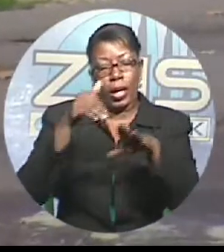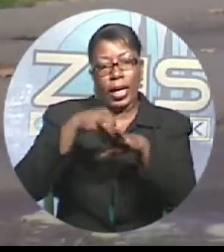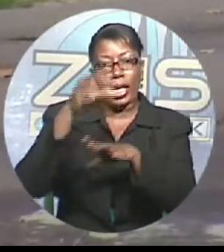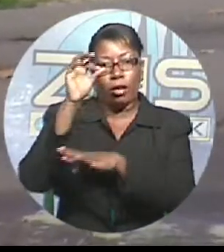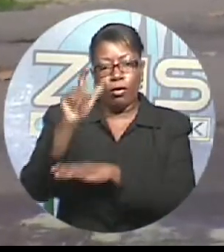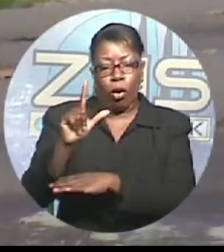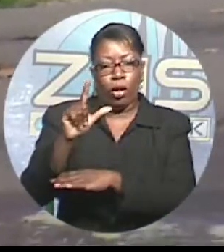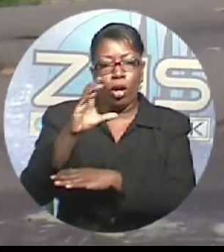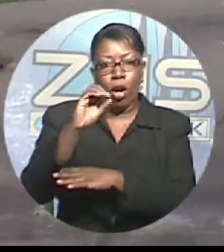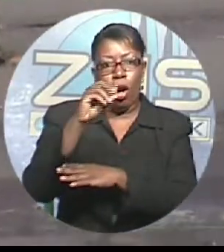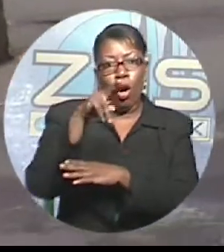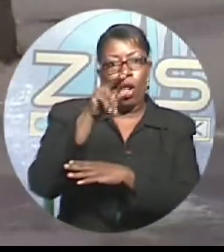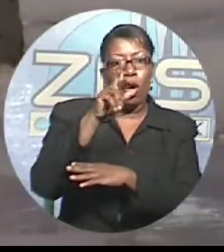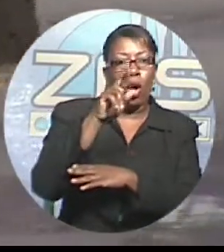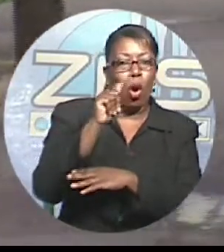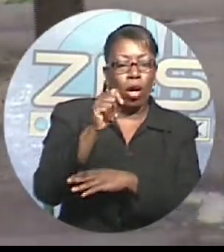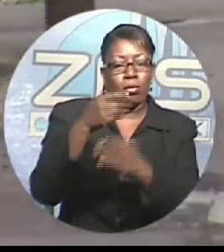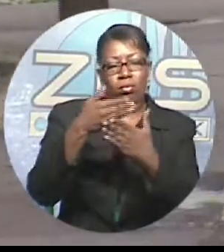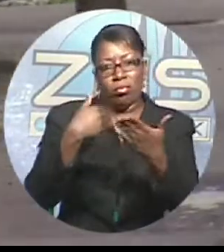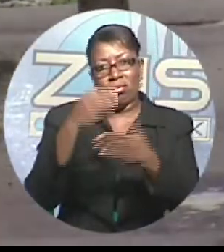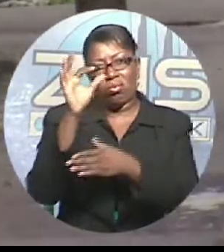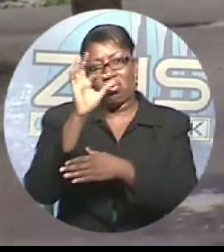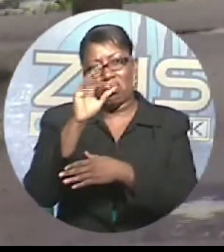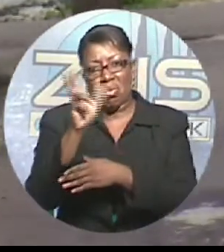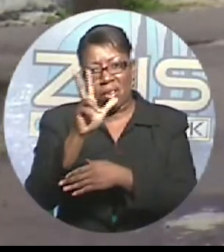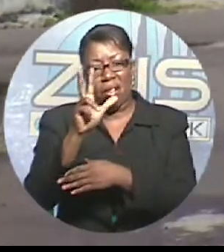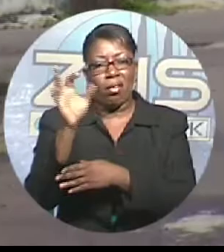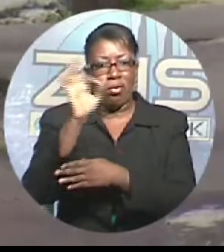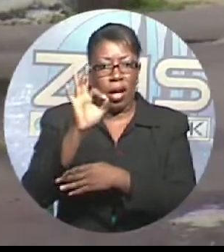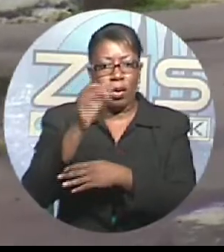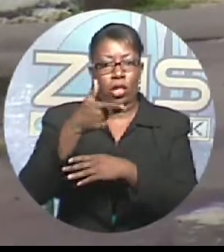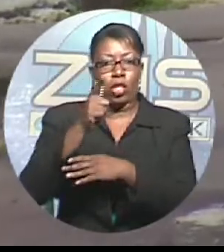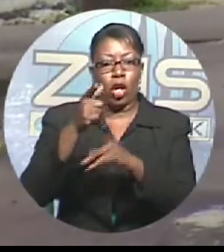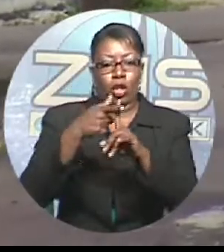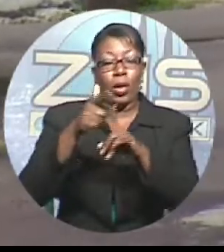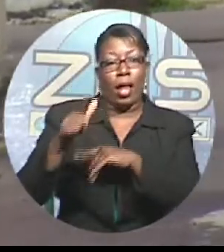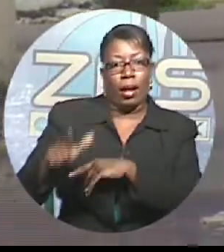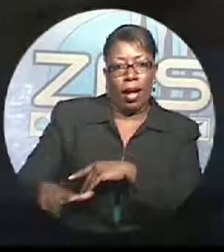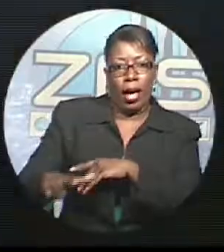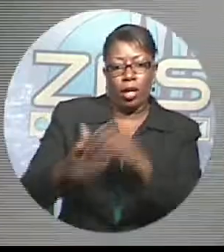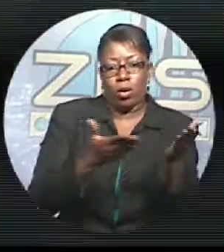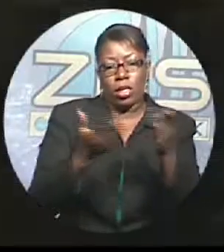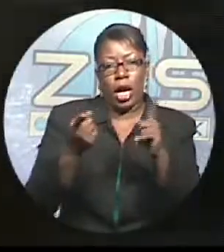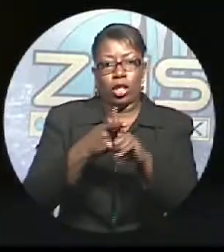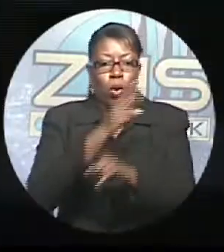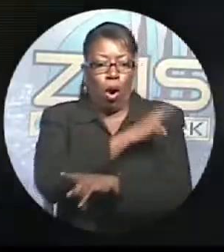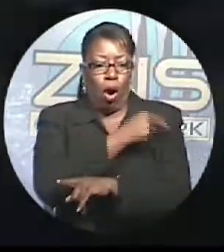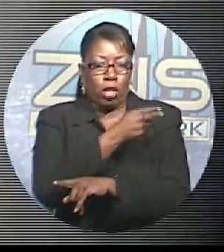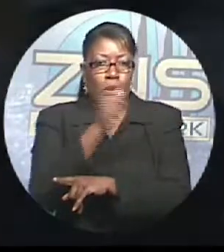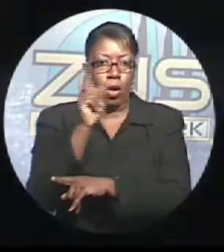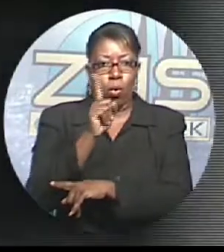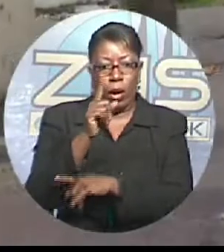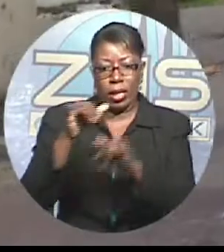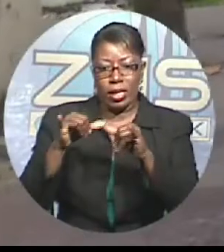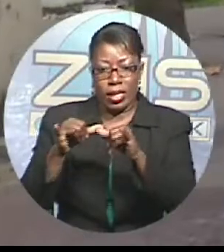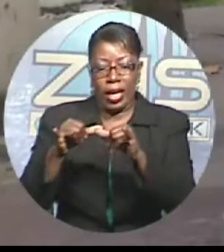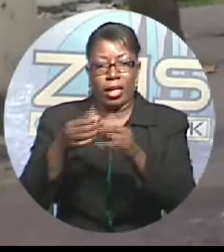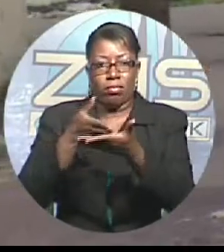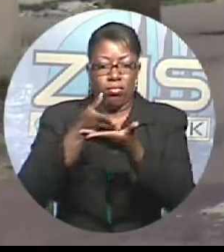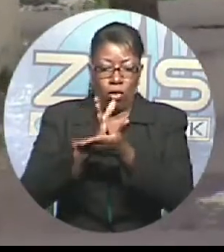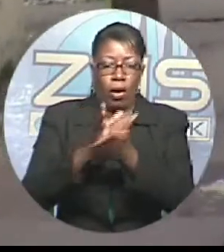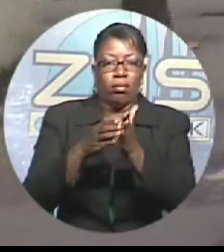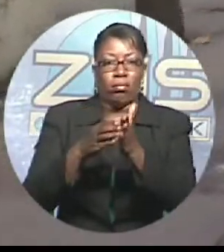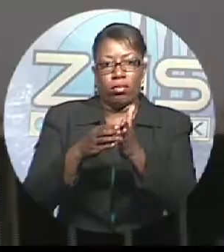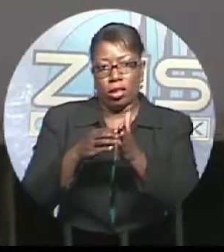Florida Court just before 3 o'clock Friday when he was shot to the leg. He was taken to hospital where he's detained in stable condition